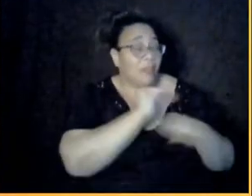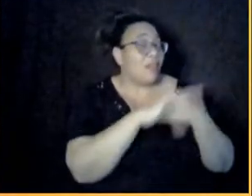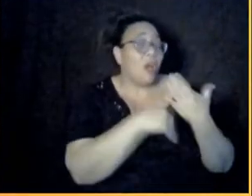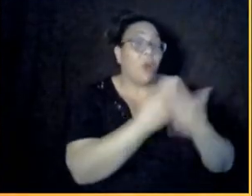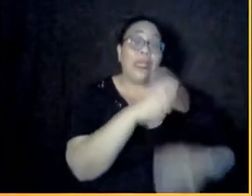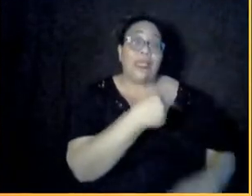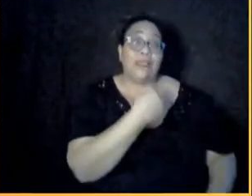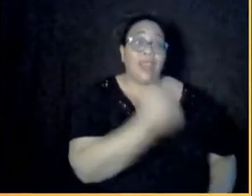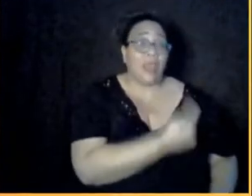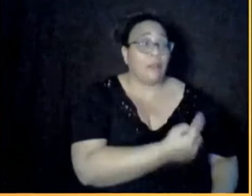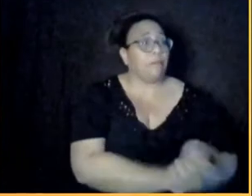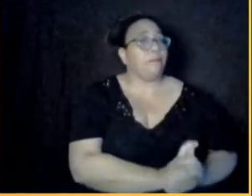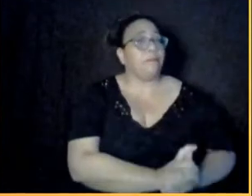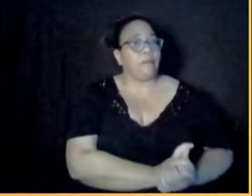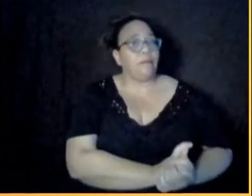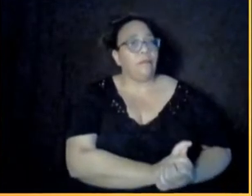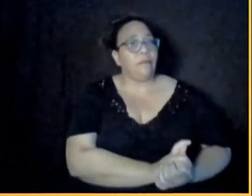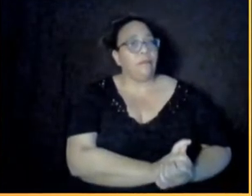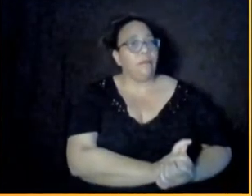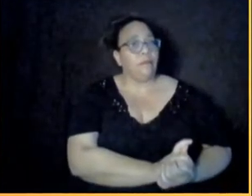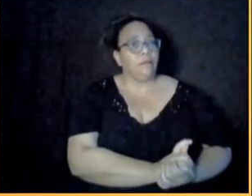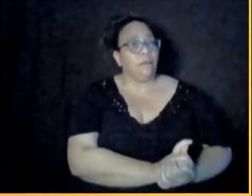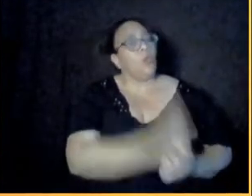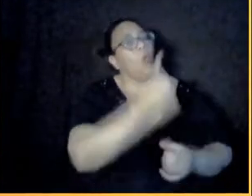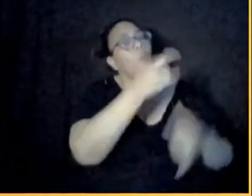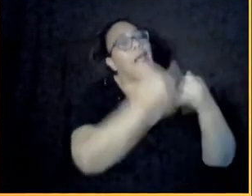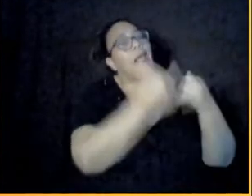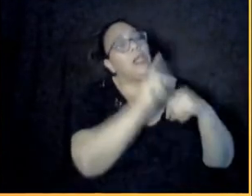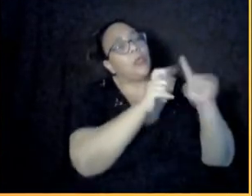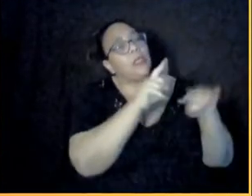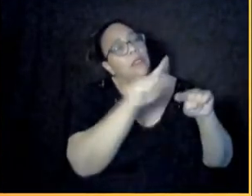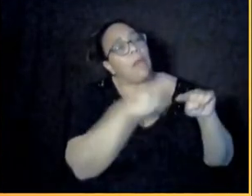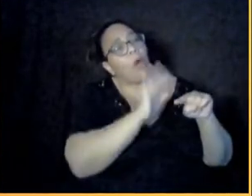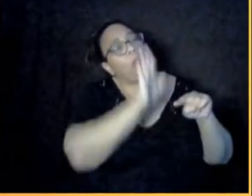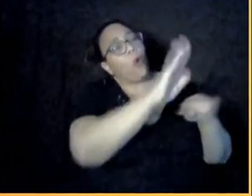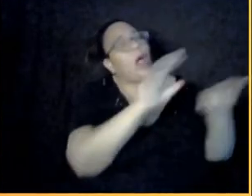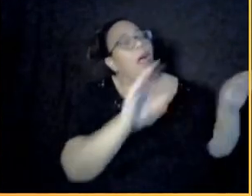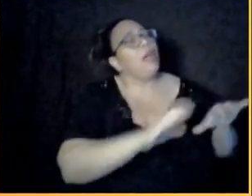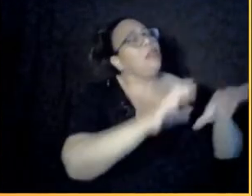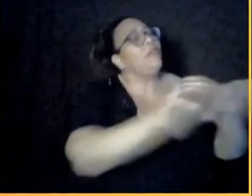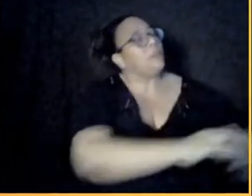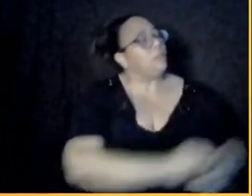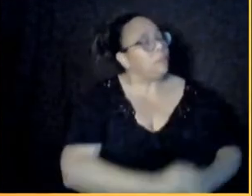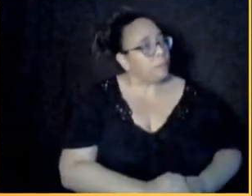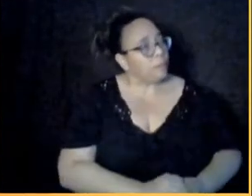say. One last question is about your activism.